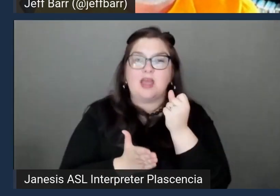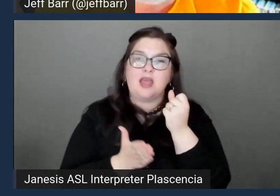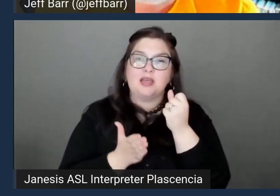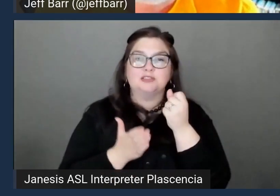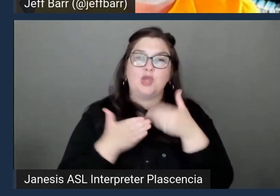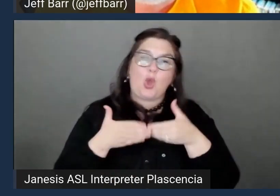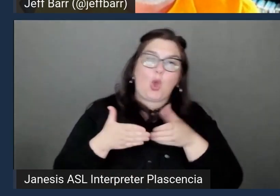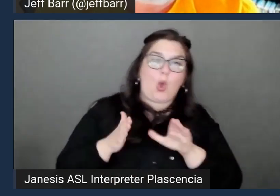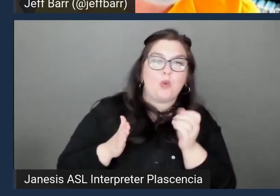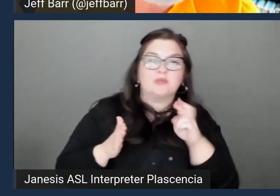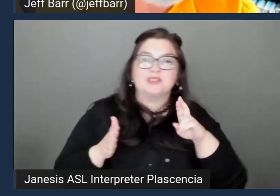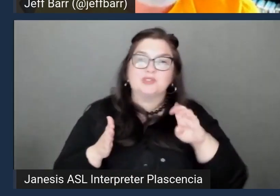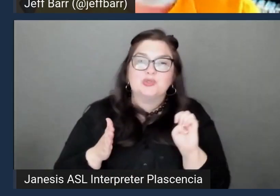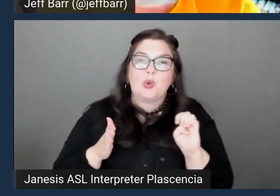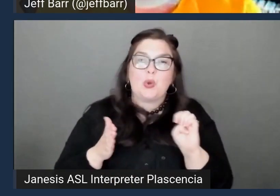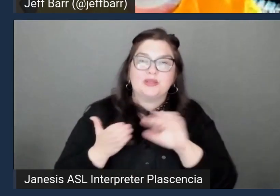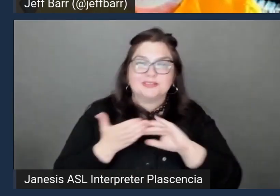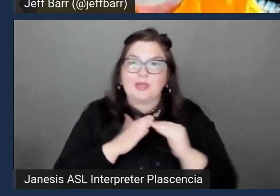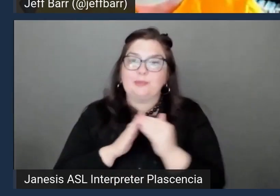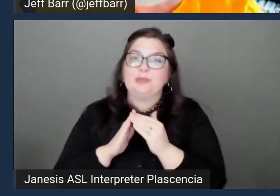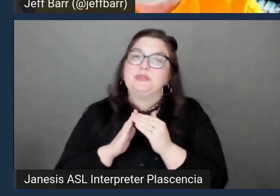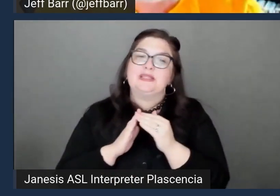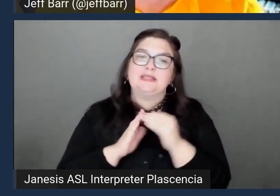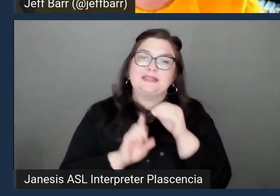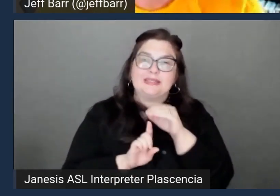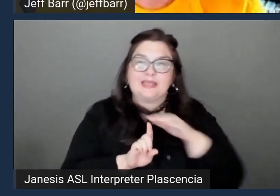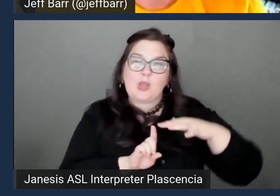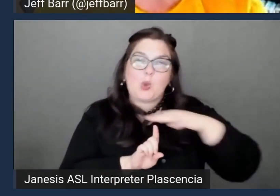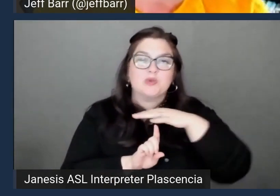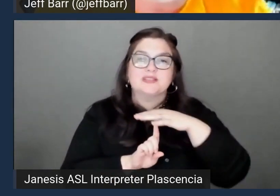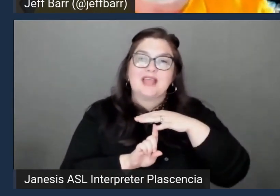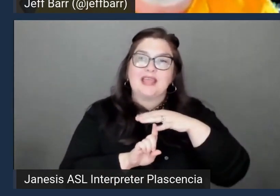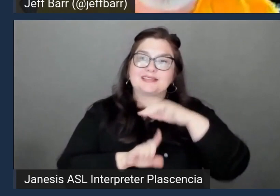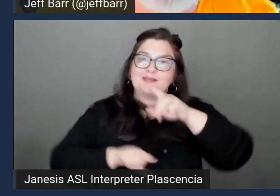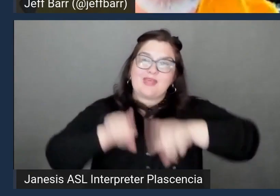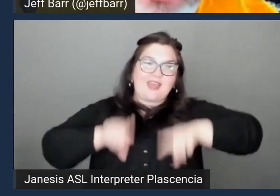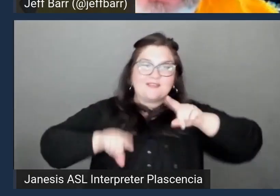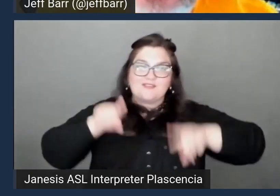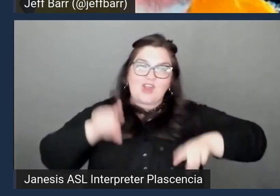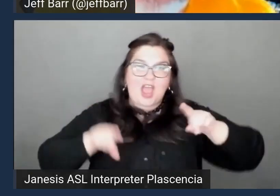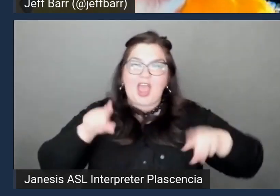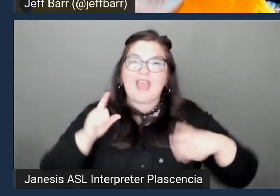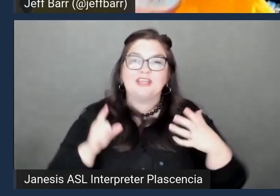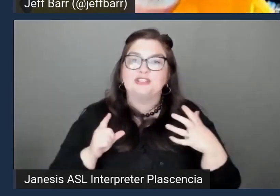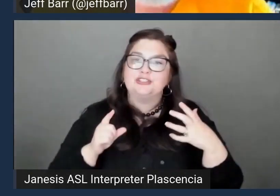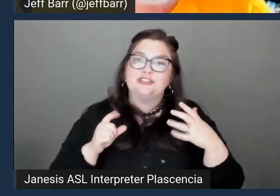source tools, and the ecosystem, and the variety of ISVs and